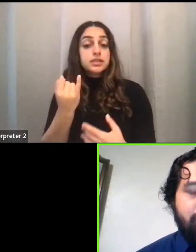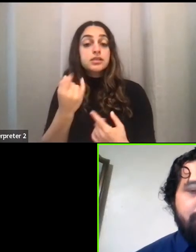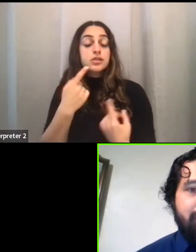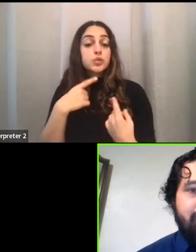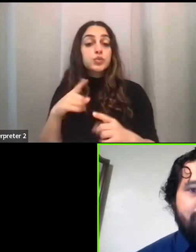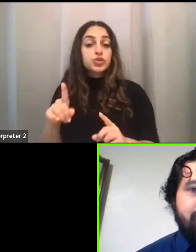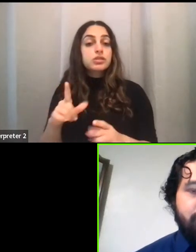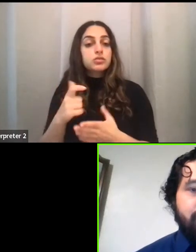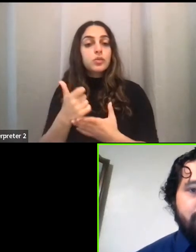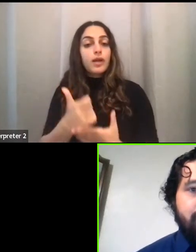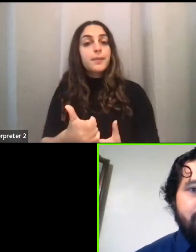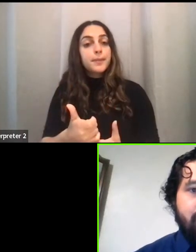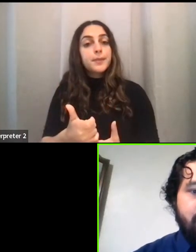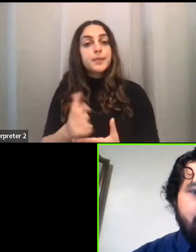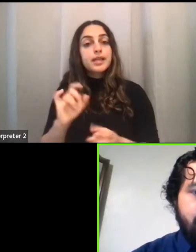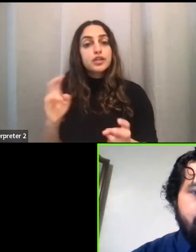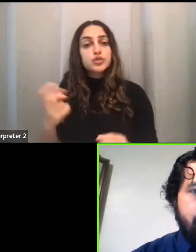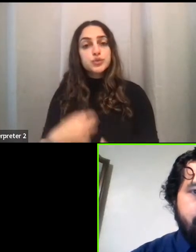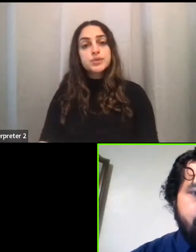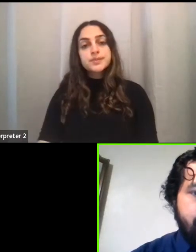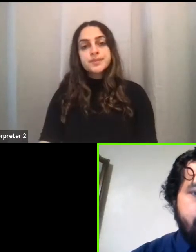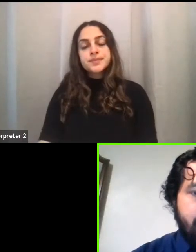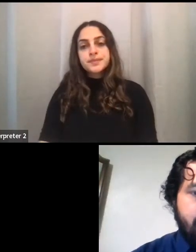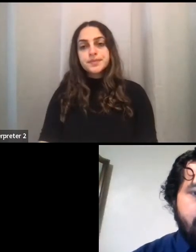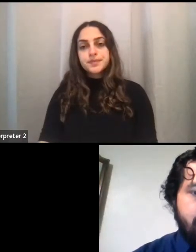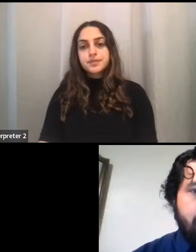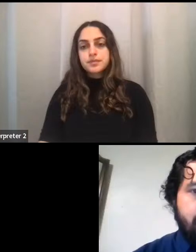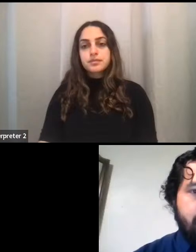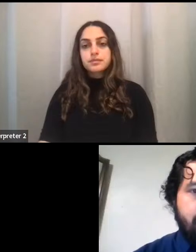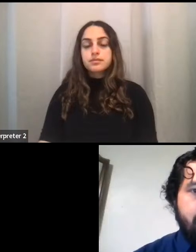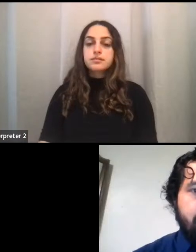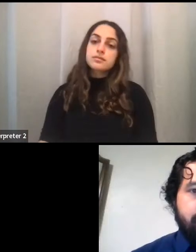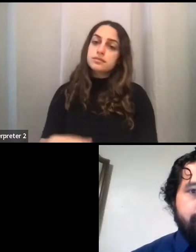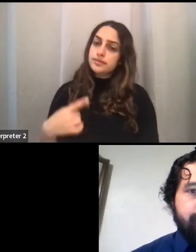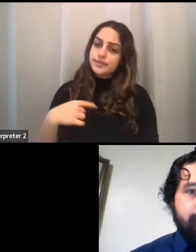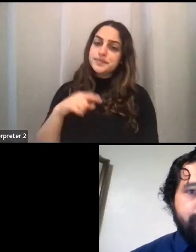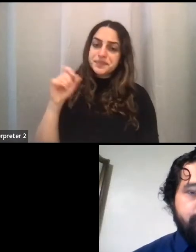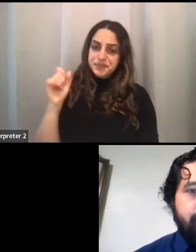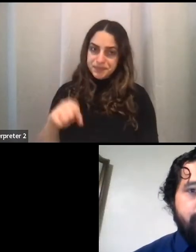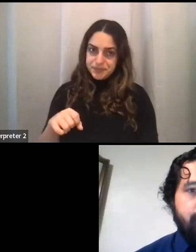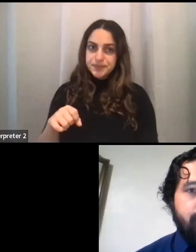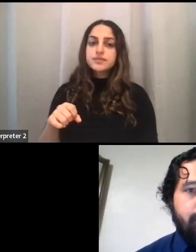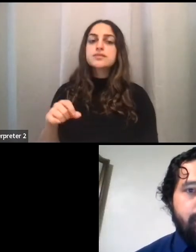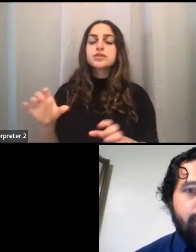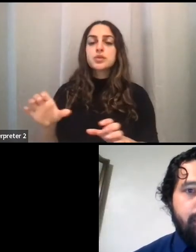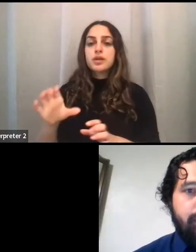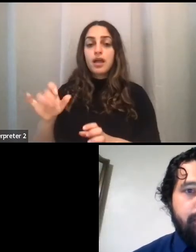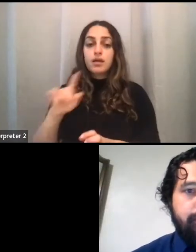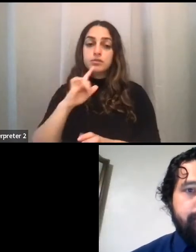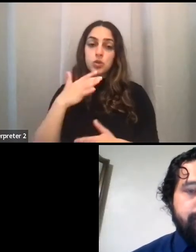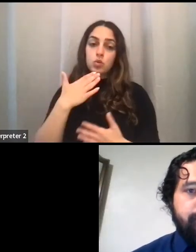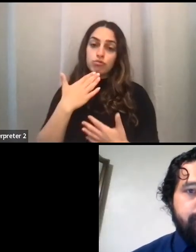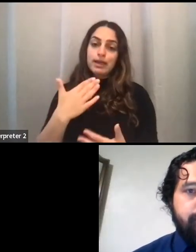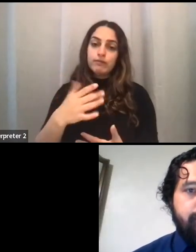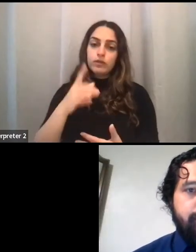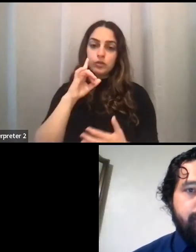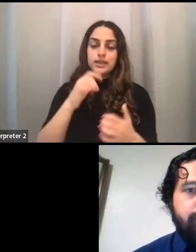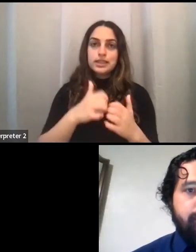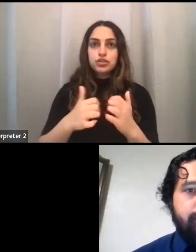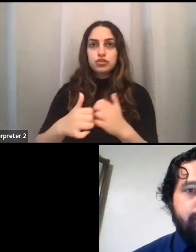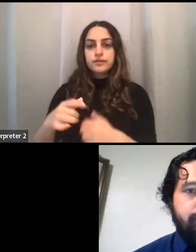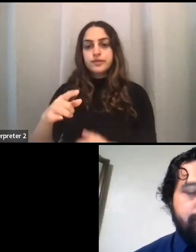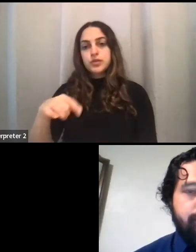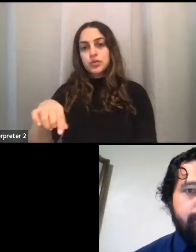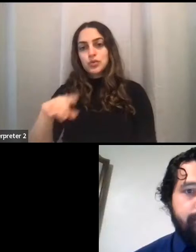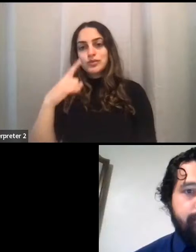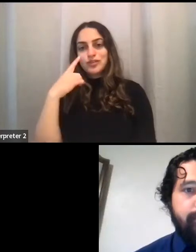to help with that issue as well well we can absolutely do that and i am so grateful to each of you uh